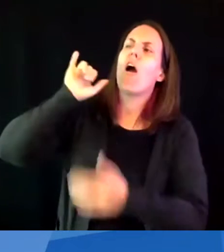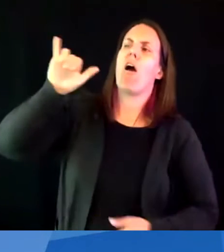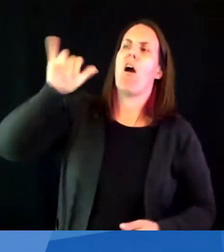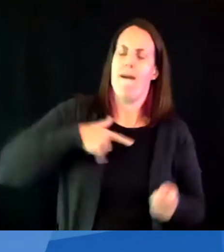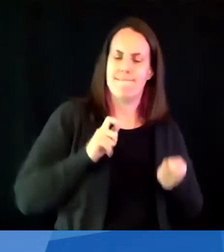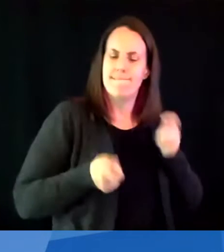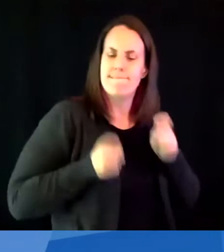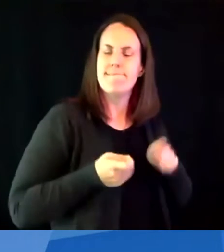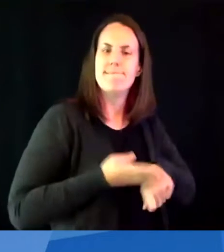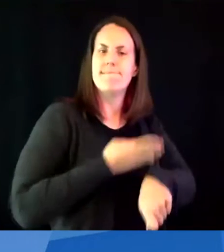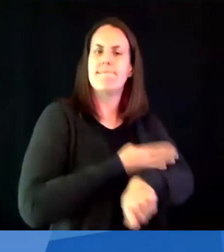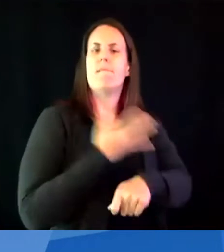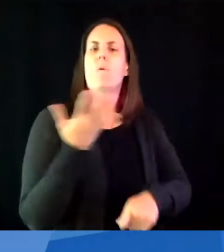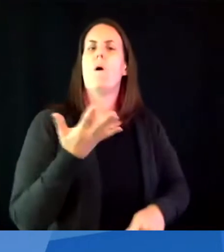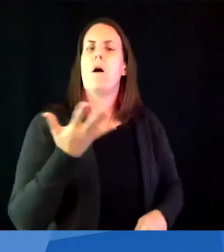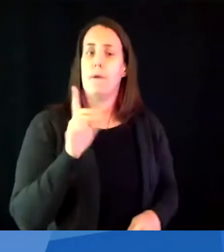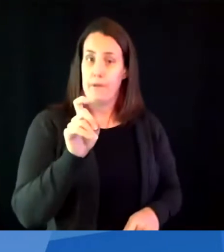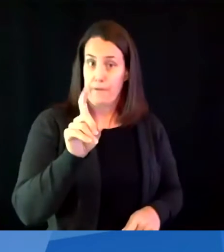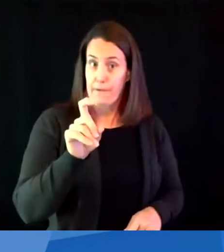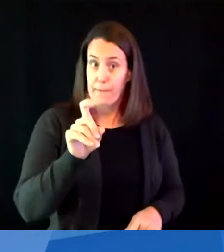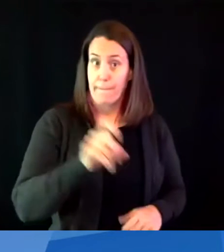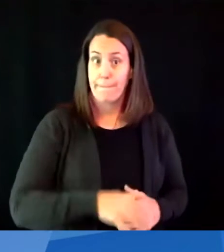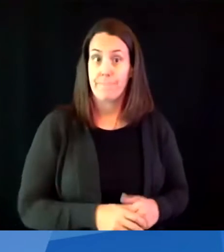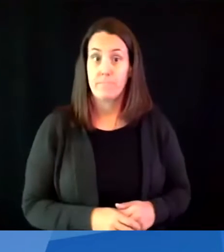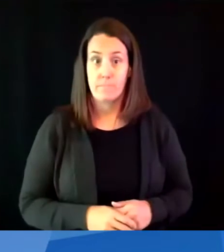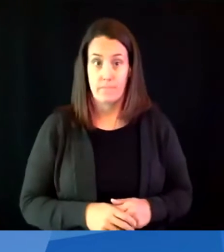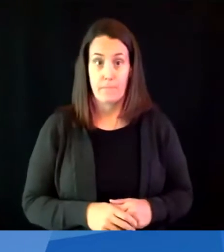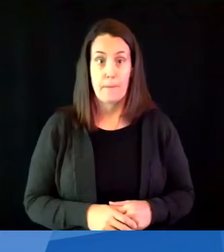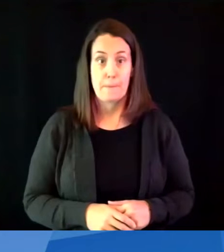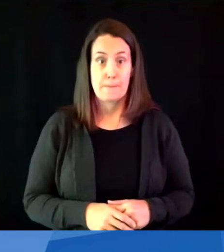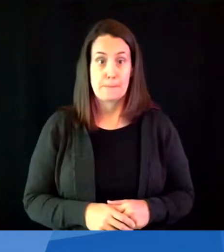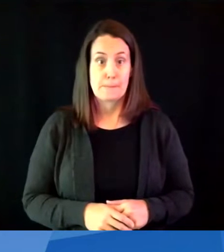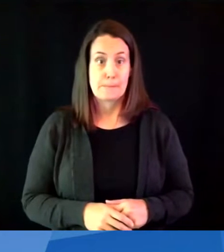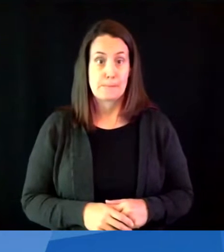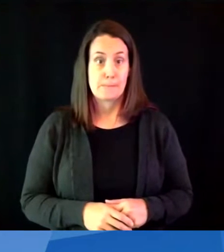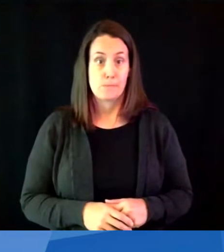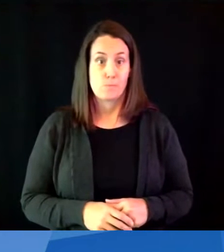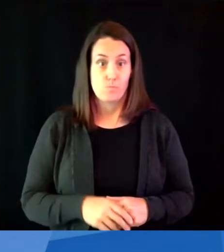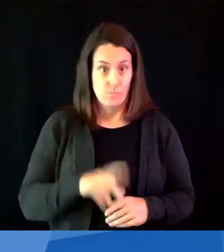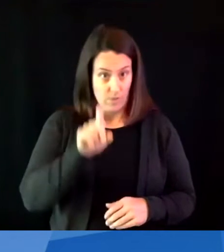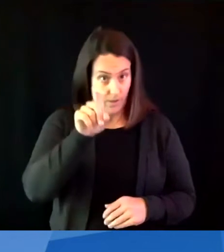on how many other states have actually had to use their alternate care facilities.